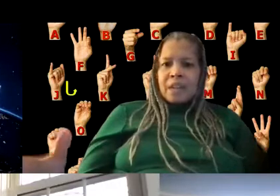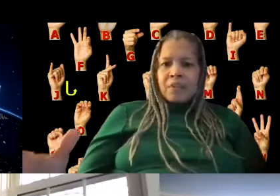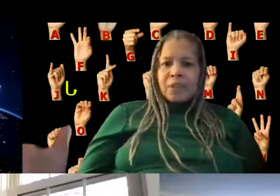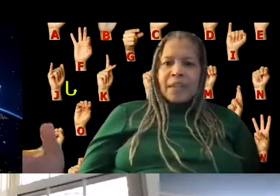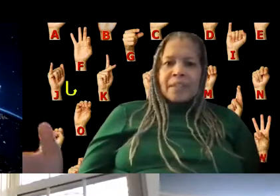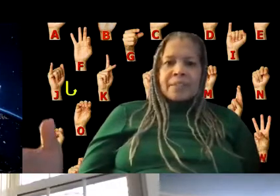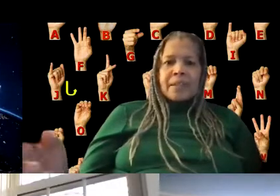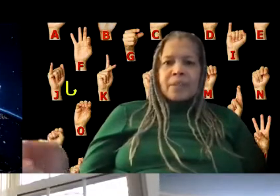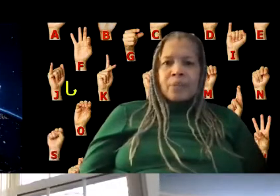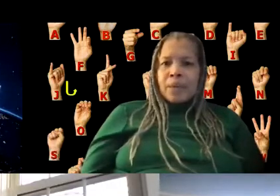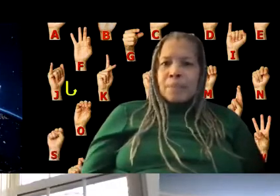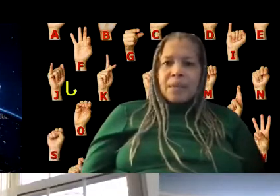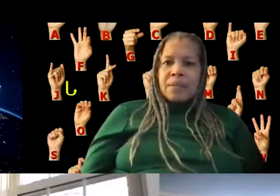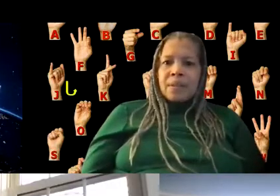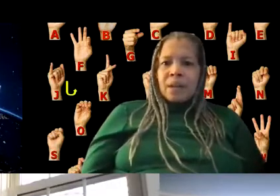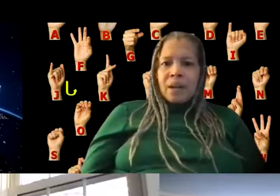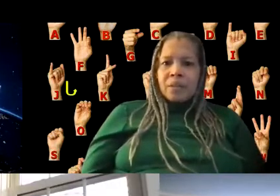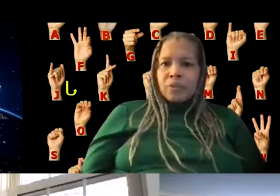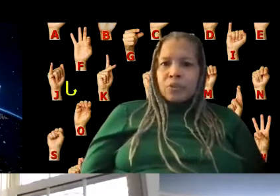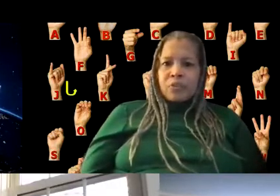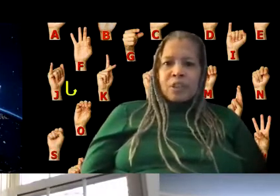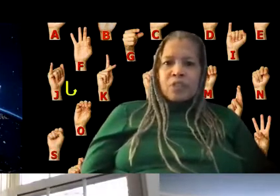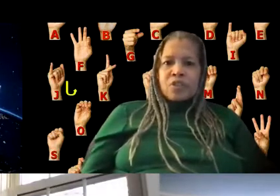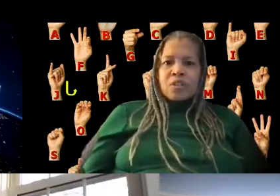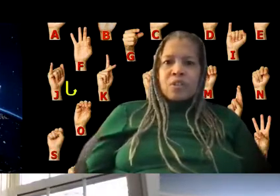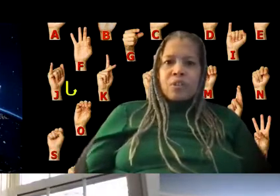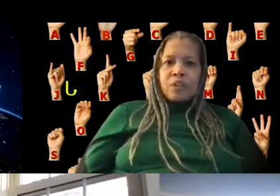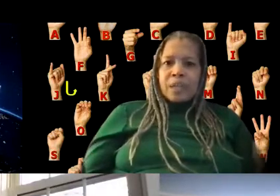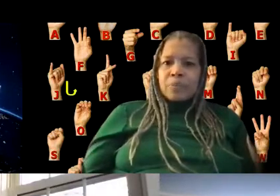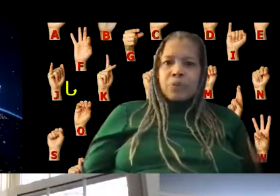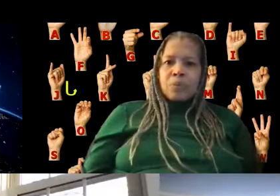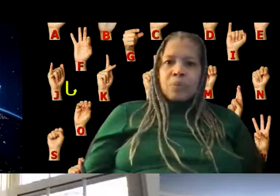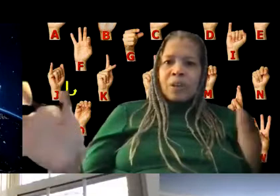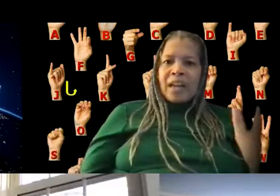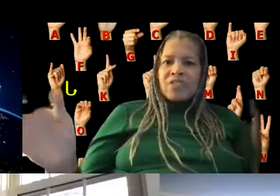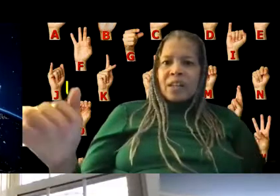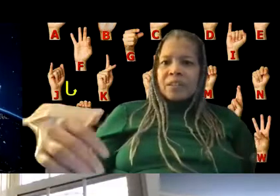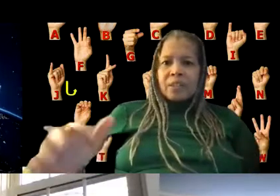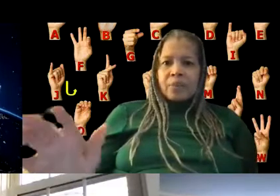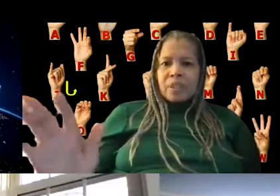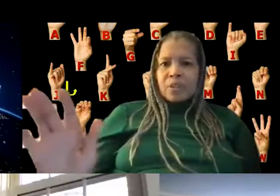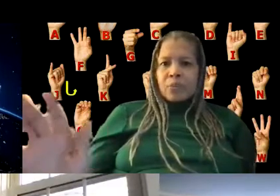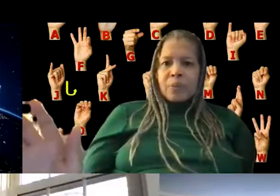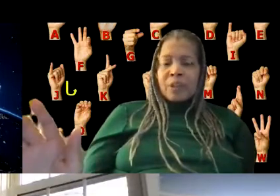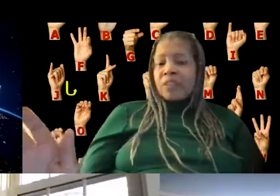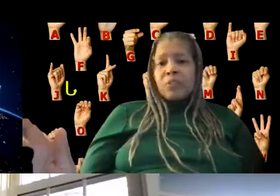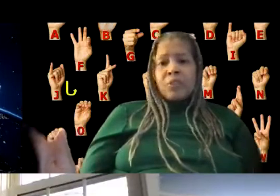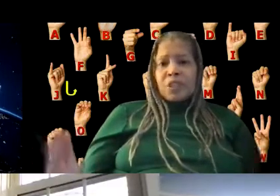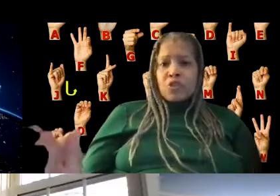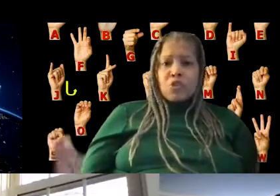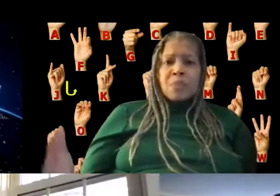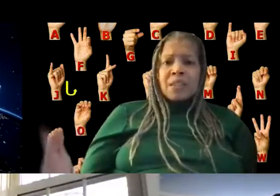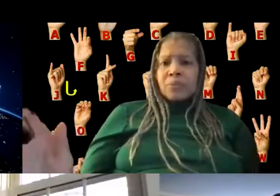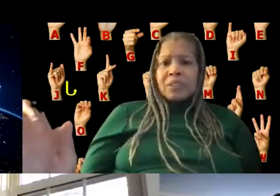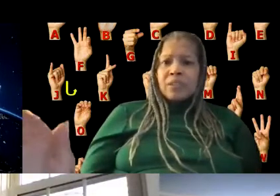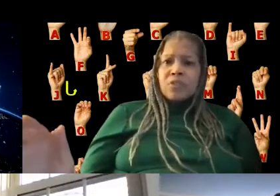They're designed for the hands and the way men use their fingers and, are able to be more agile in a lot of ways than women are. And I don't know if